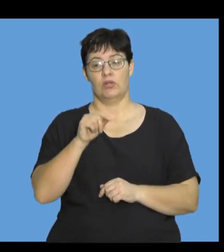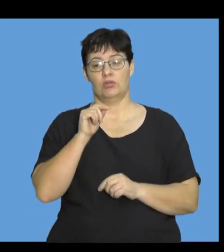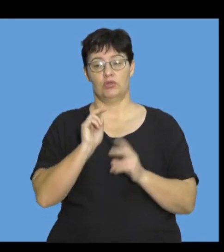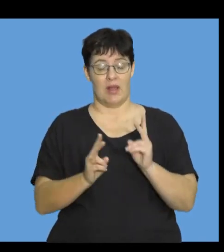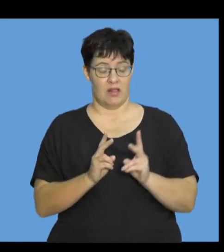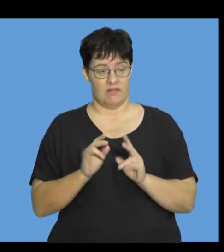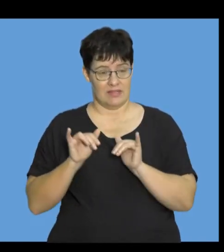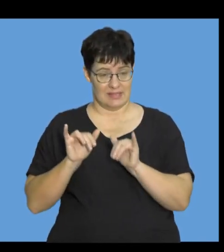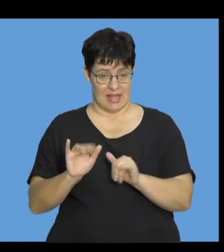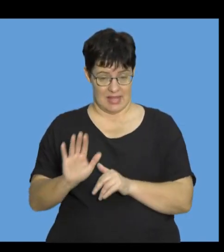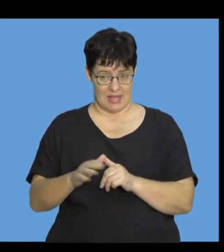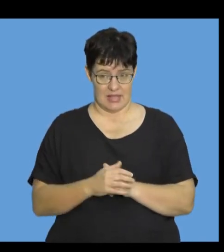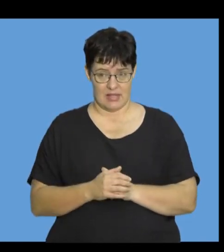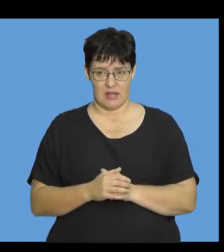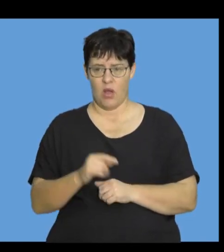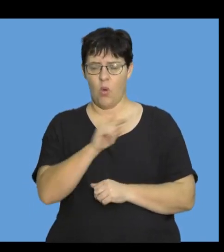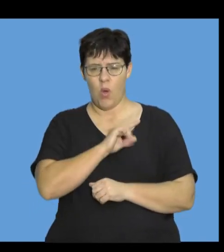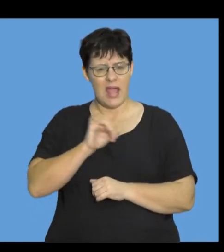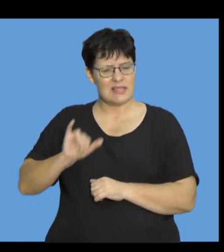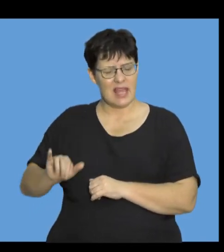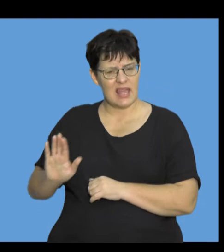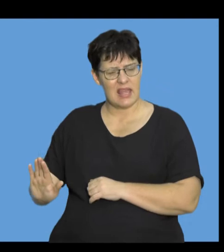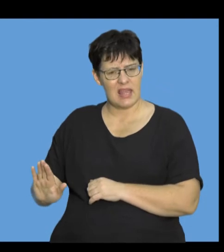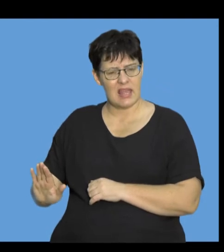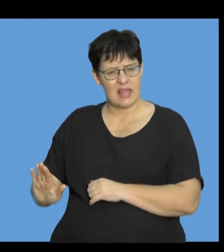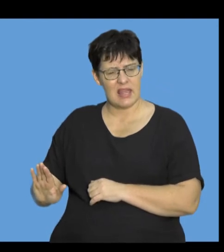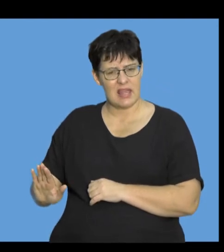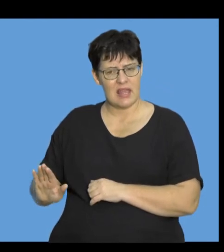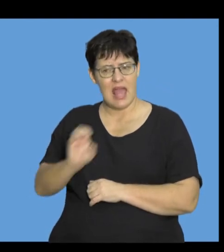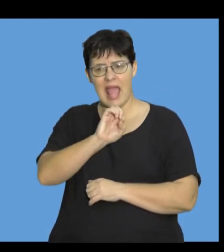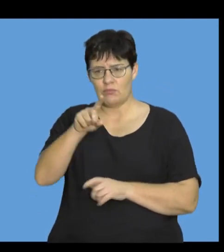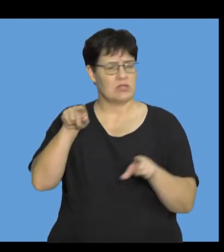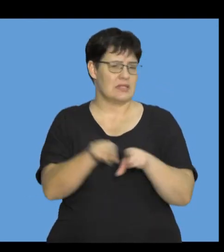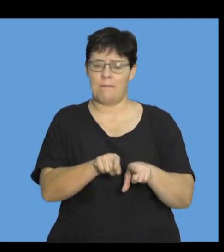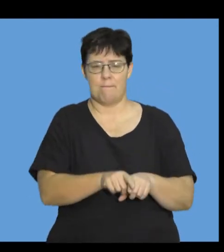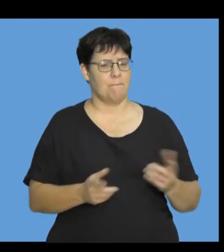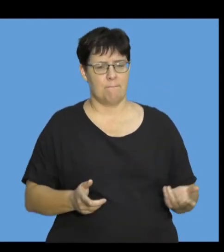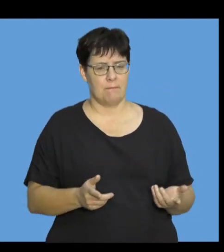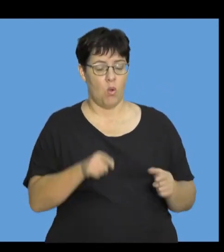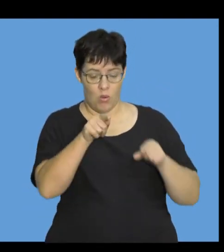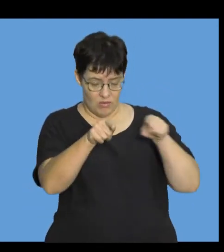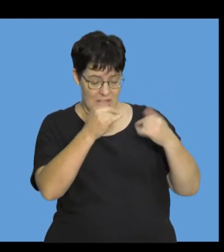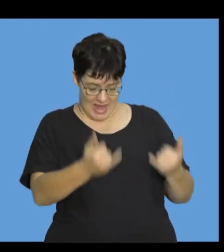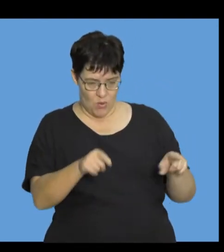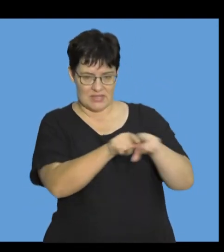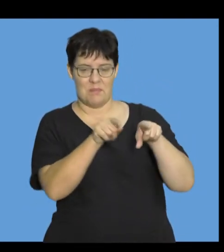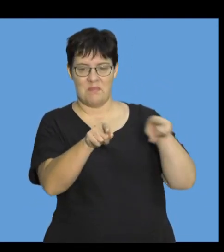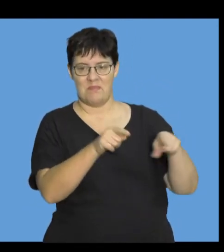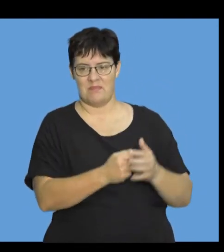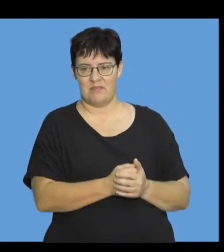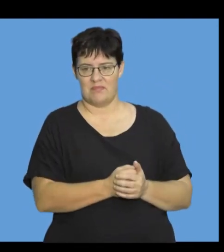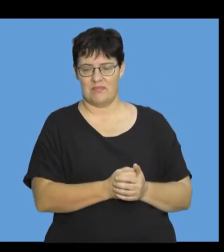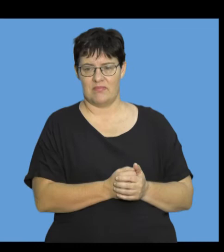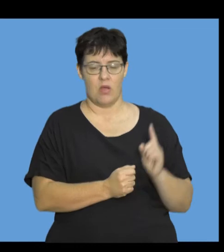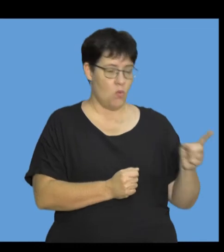the 12 will remain where it is. Why is it remaining there? Because the exponents are not the same. Are the same, I mean. One is